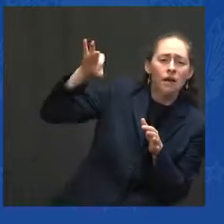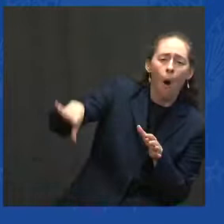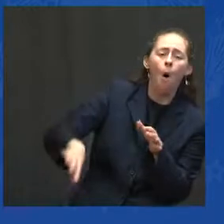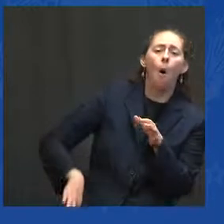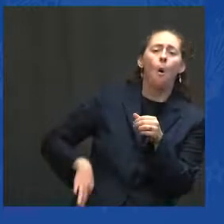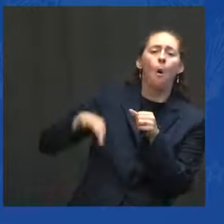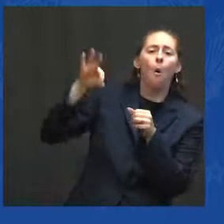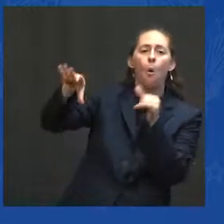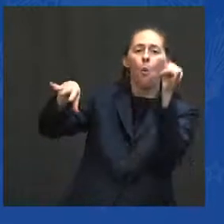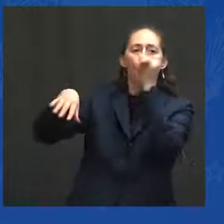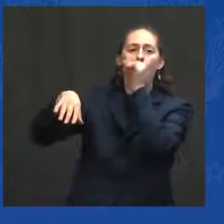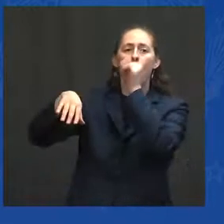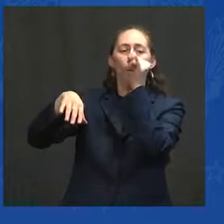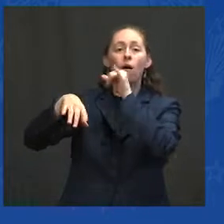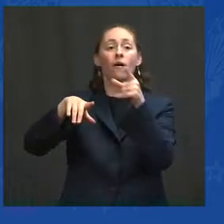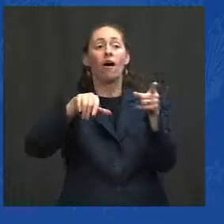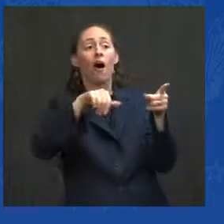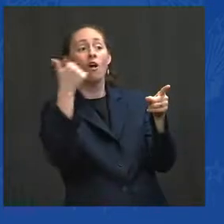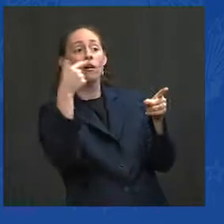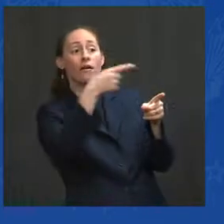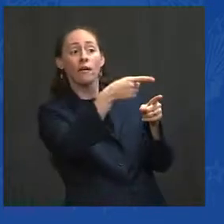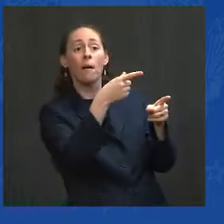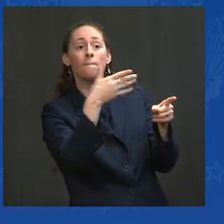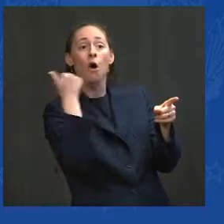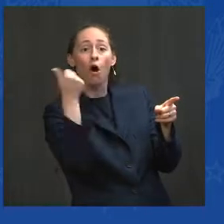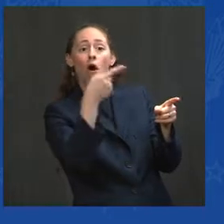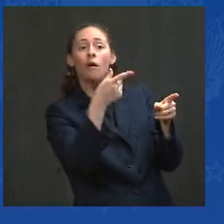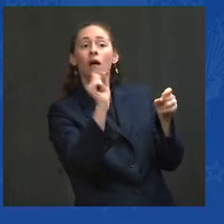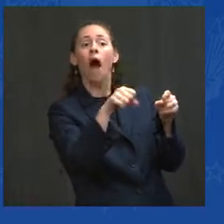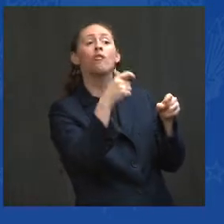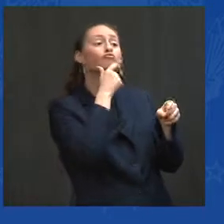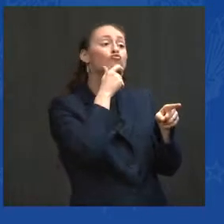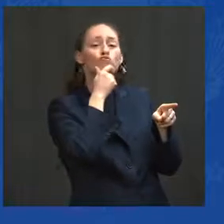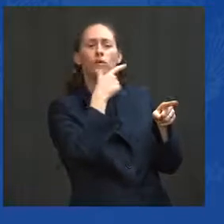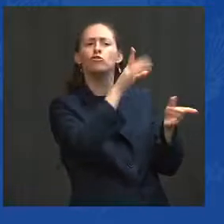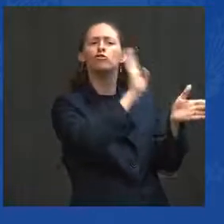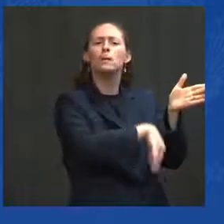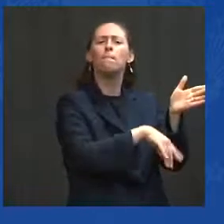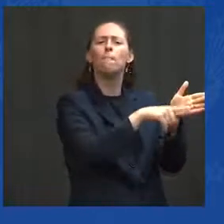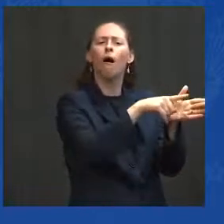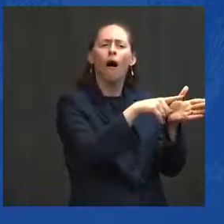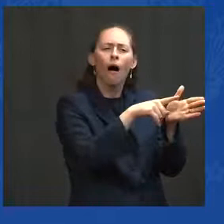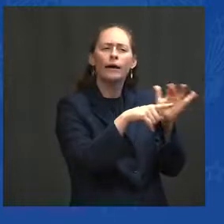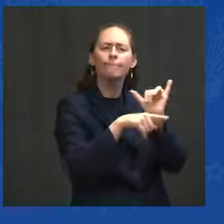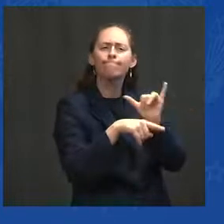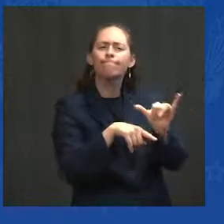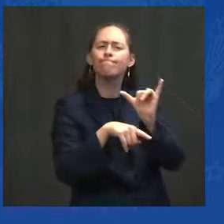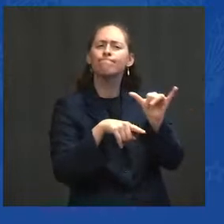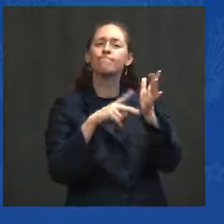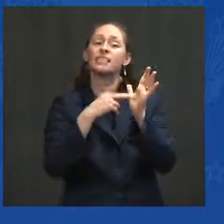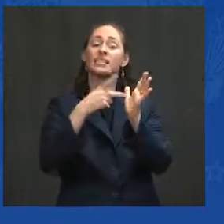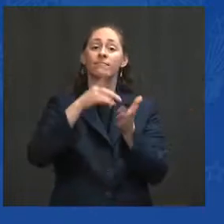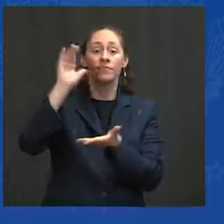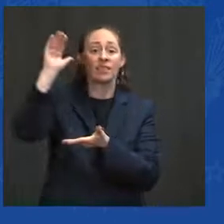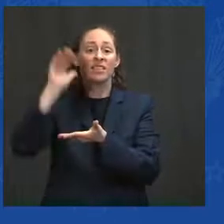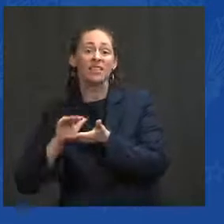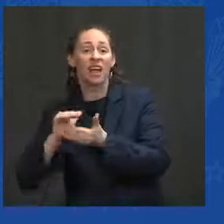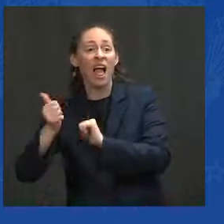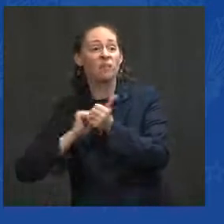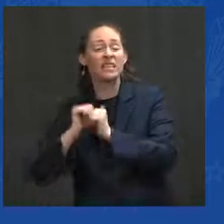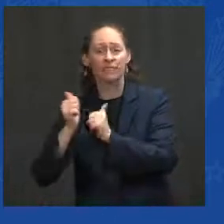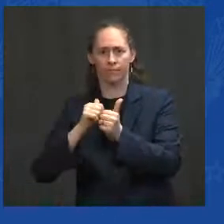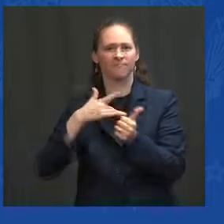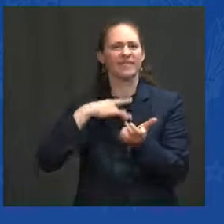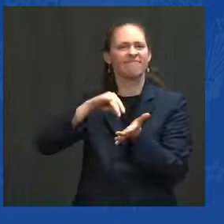choices. That's what a lack of competition does. It raises the prices you pay. It's not just consumers getting